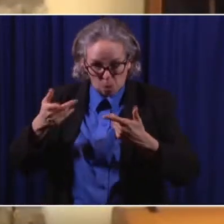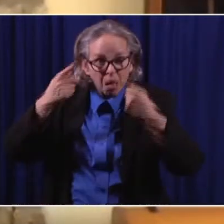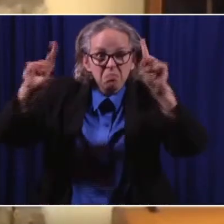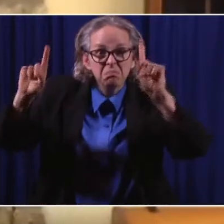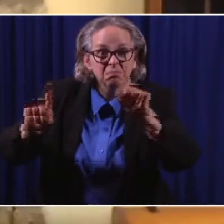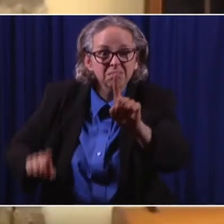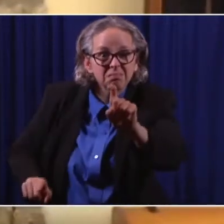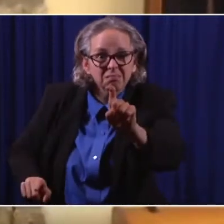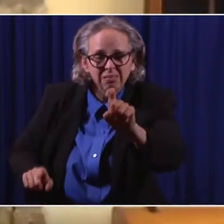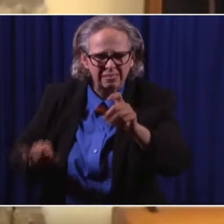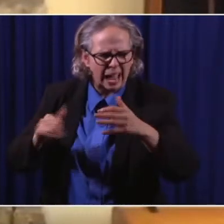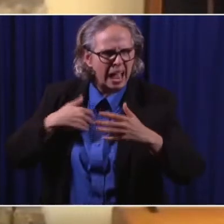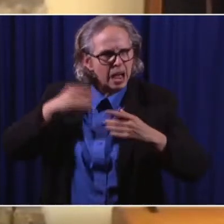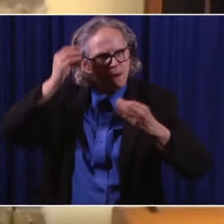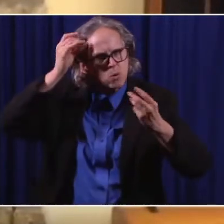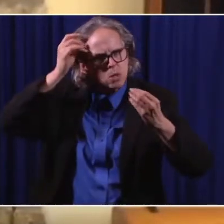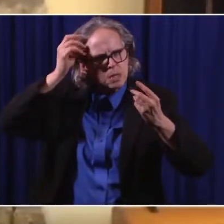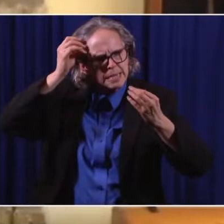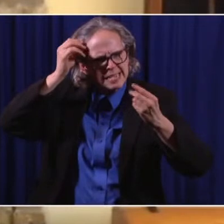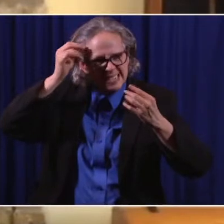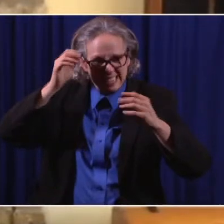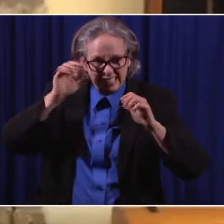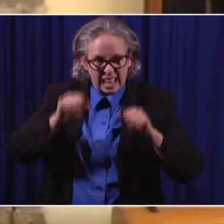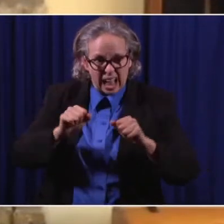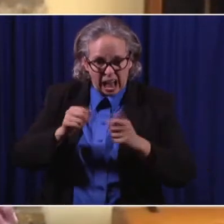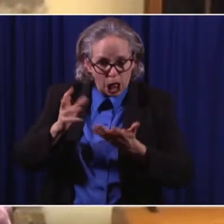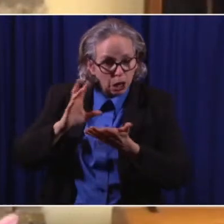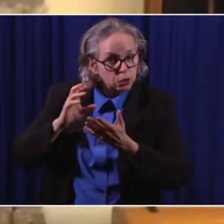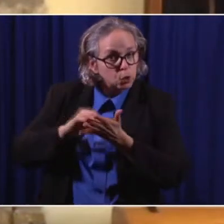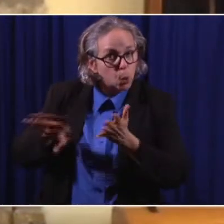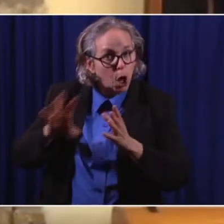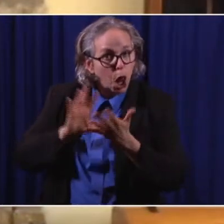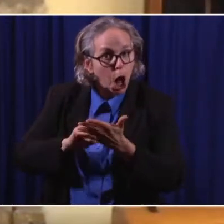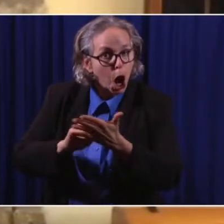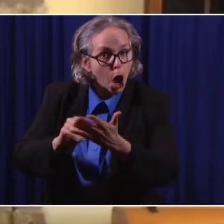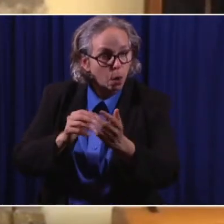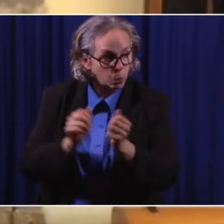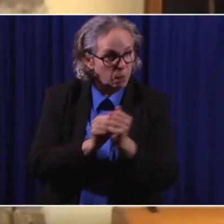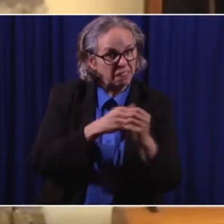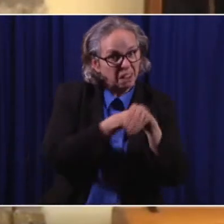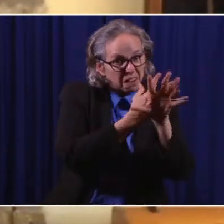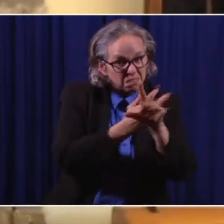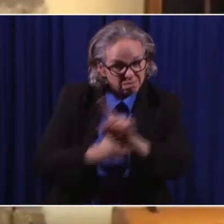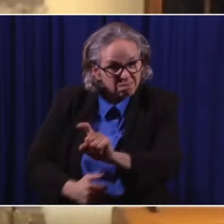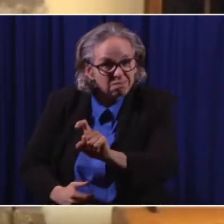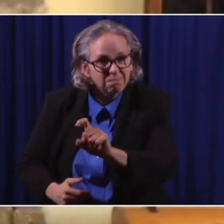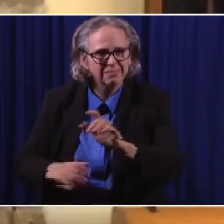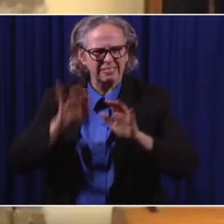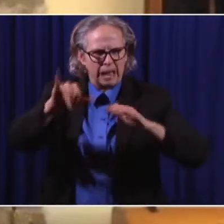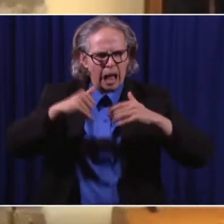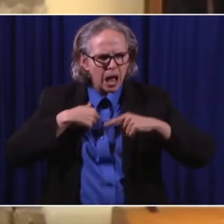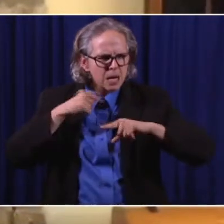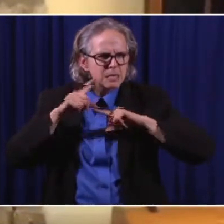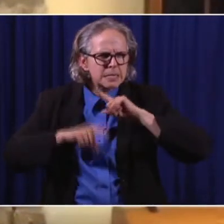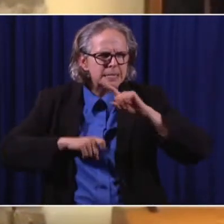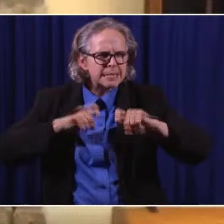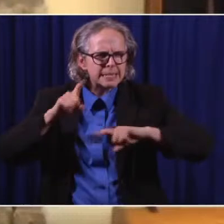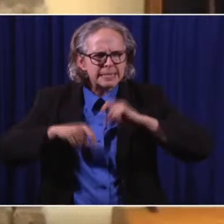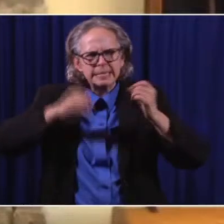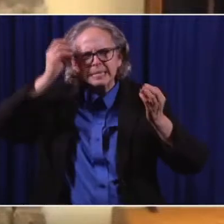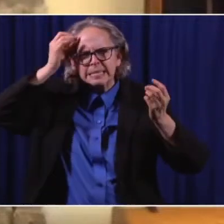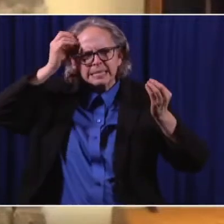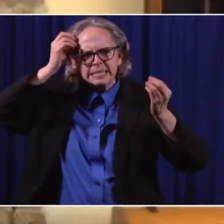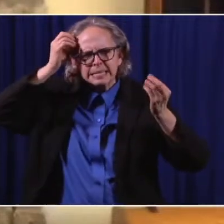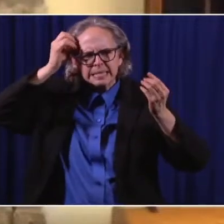I was hybrid, the days that were remote, these kids are remote. If I was totally remote, I'd want to say, well, look, how are we